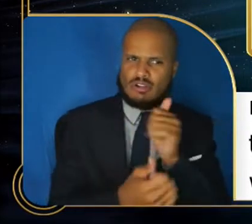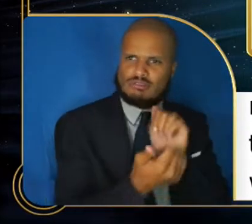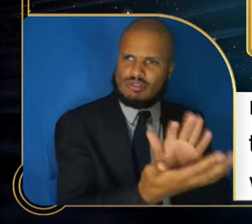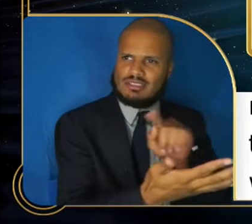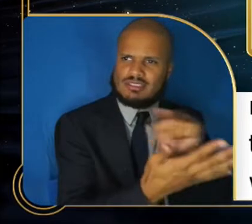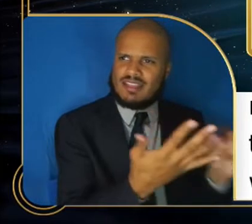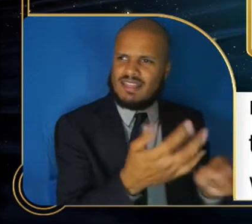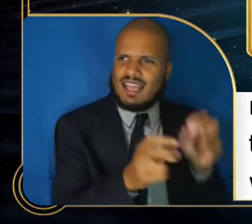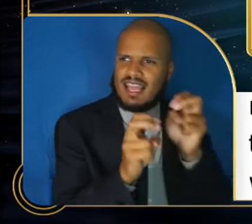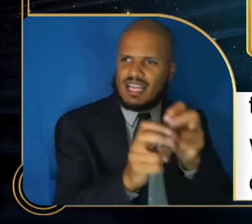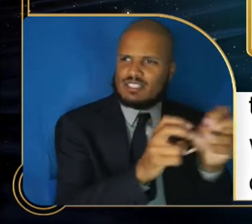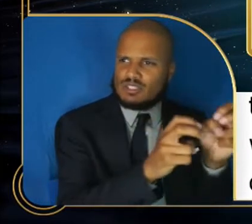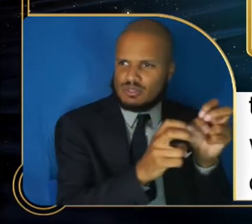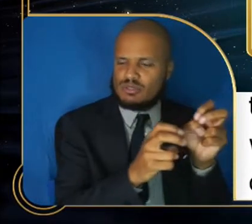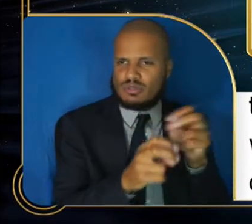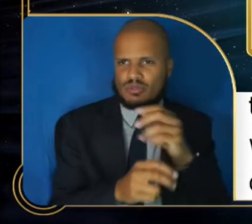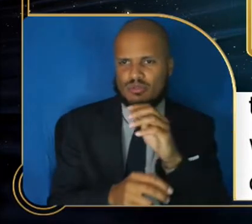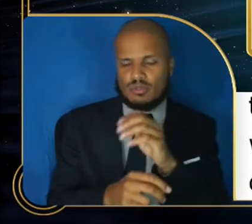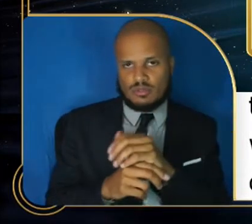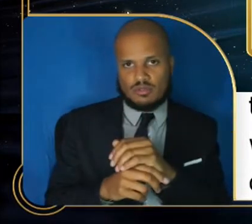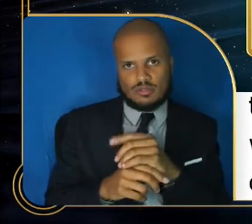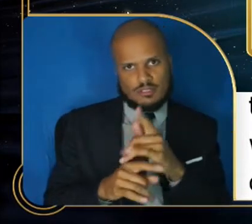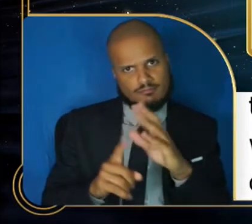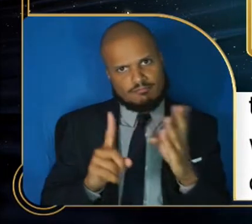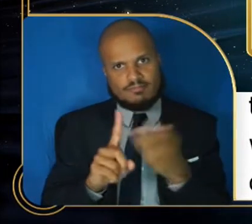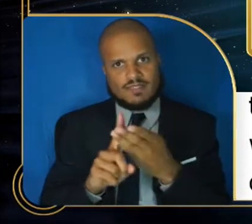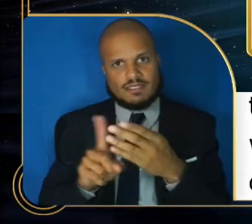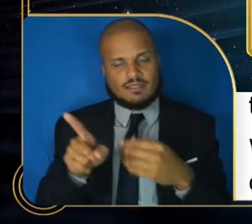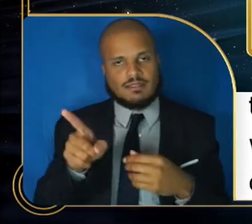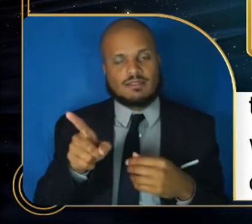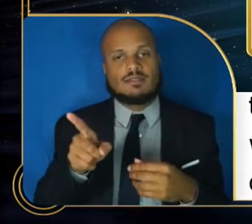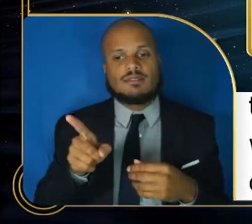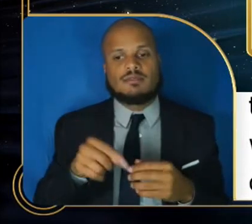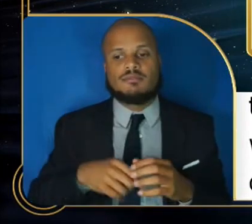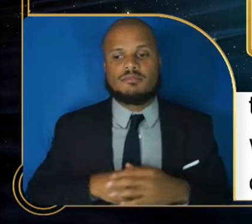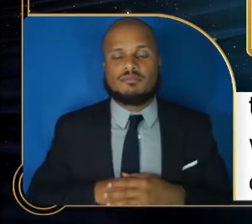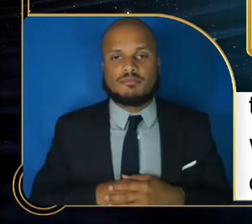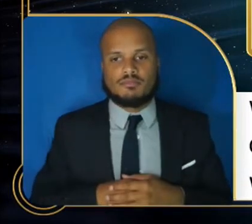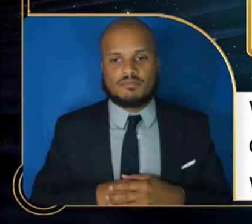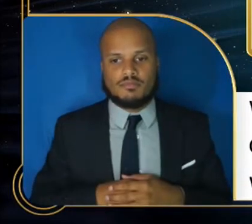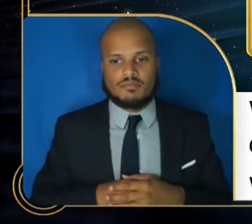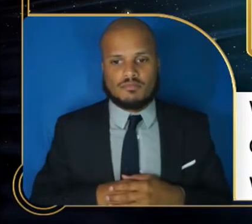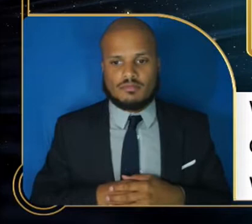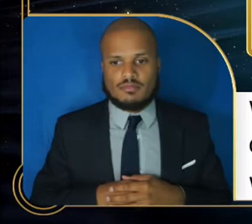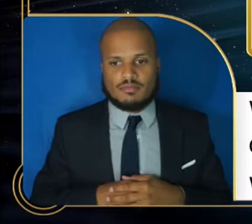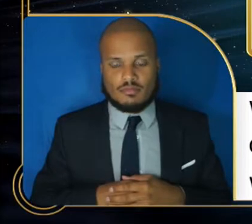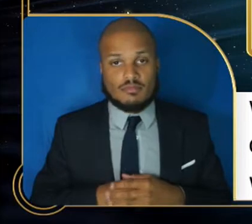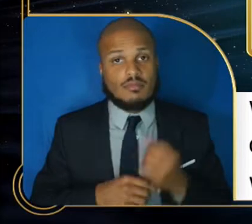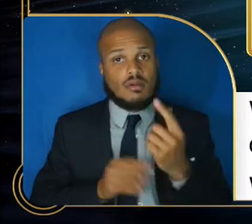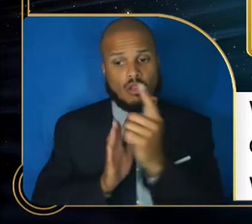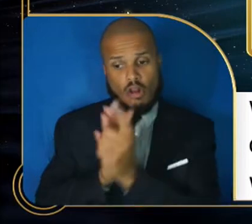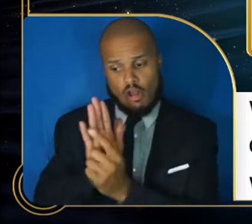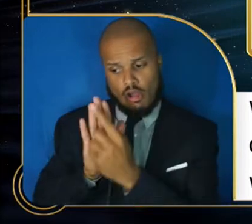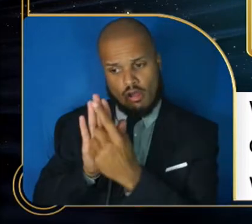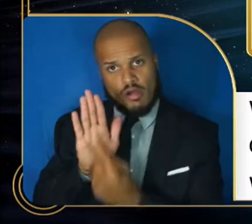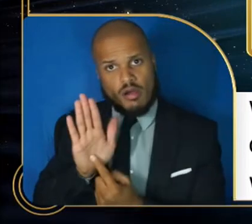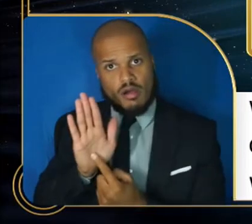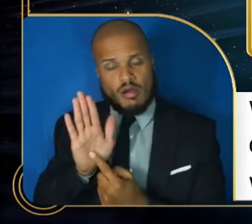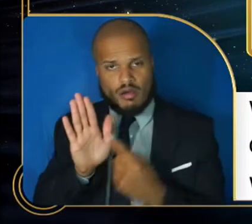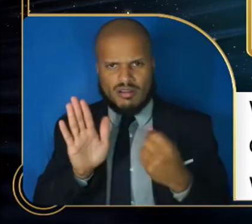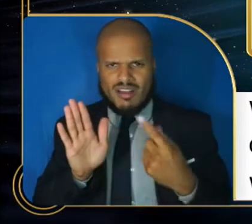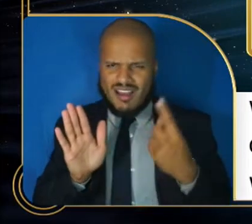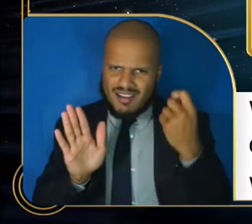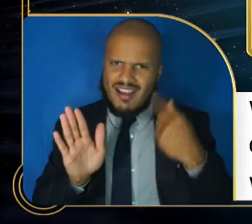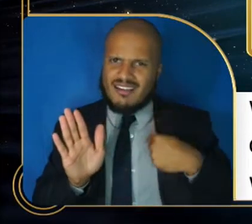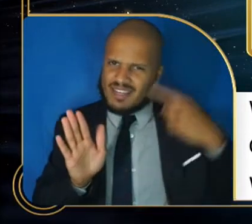it was poised to decide, namely whether the law outlawed not only intentional